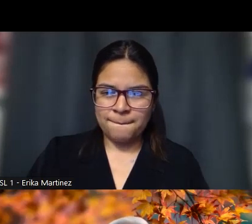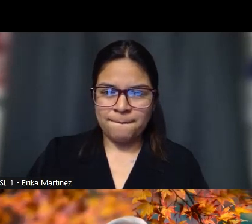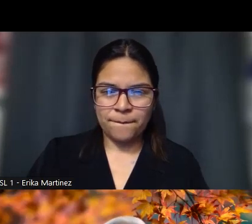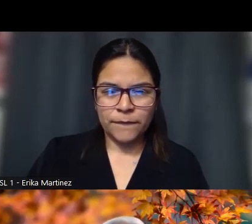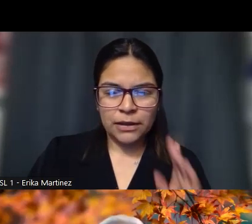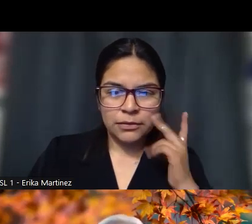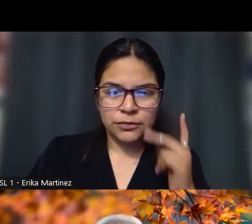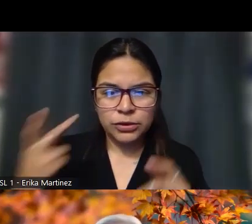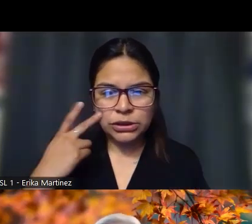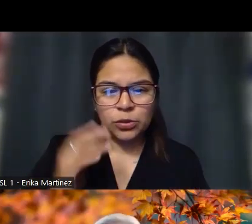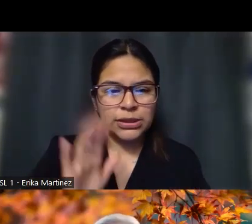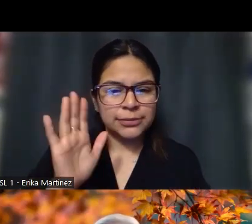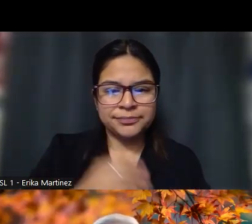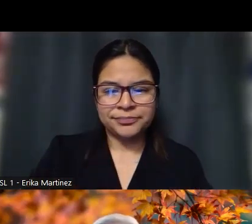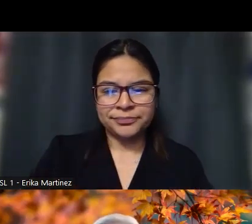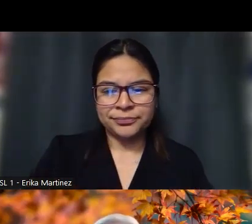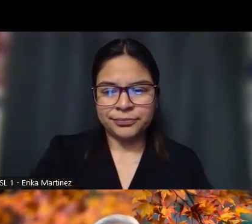hand.